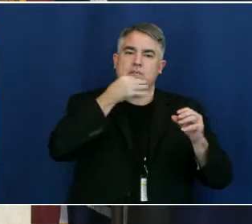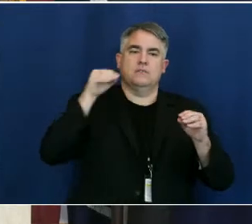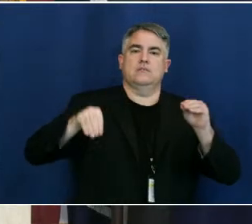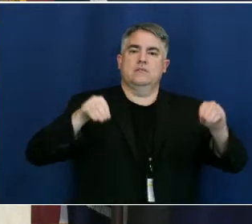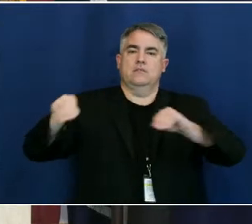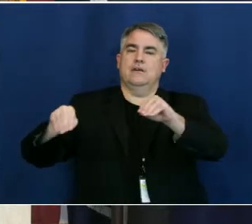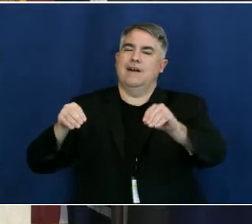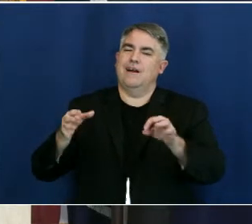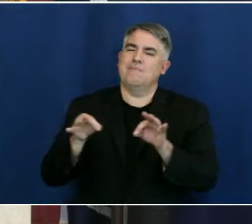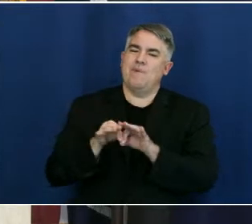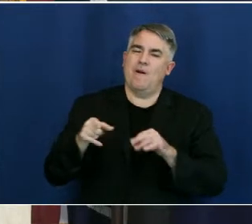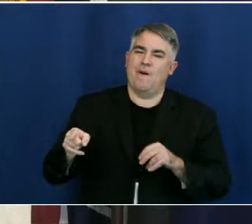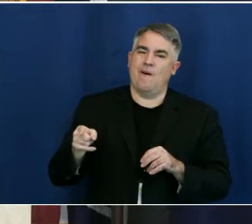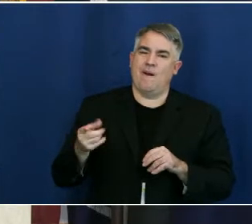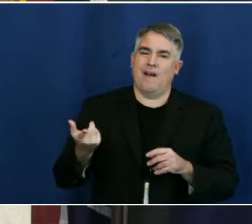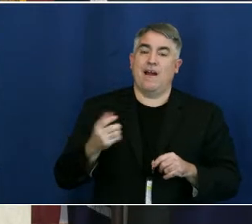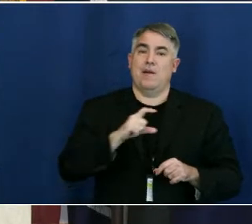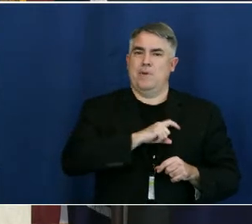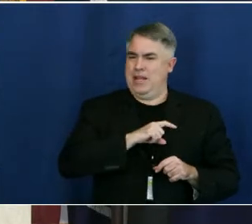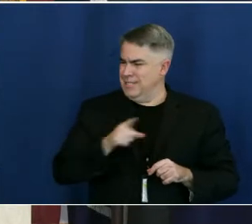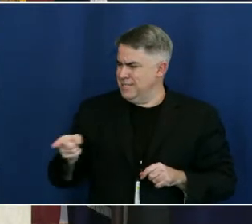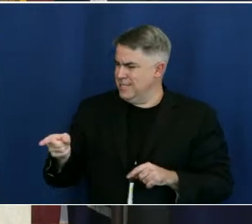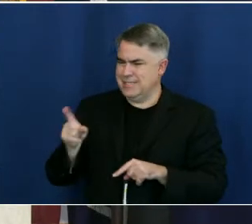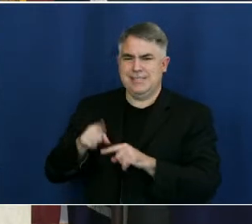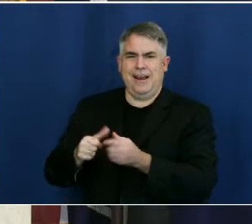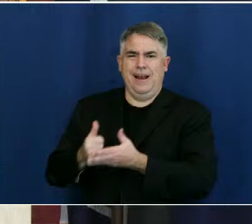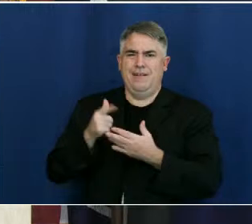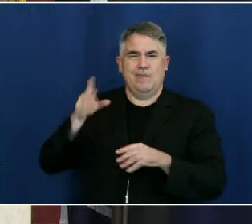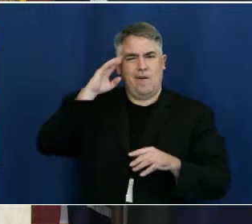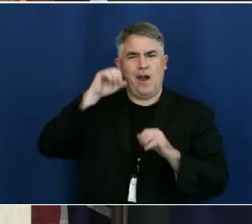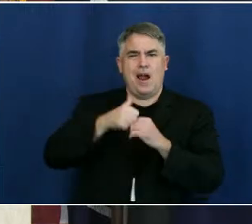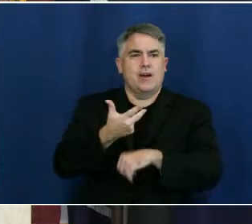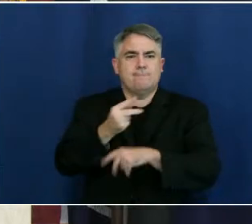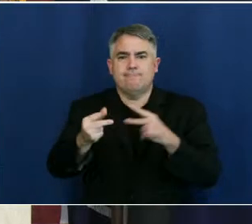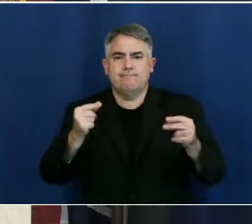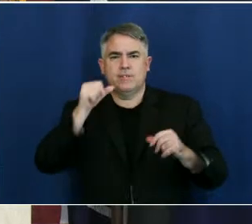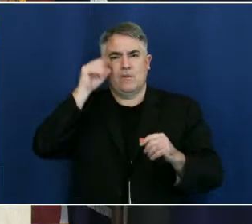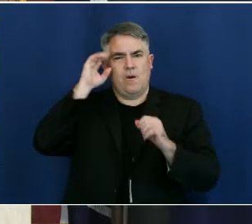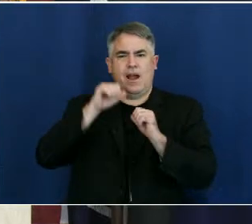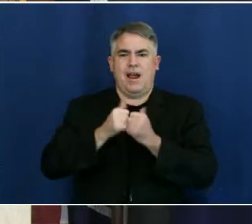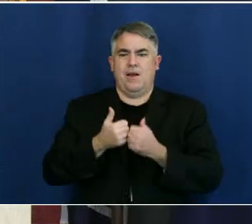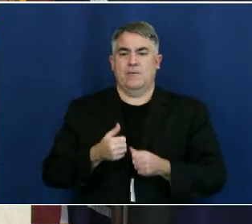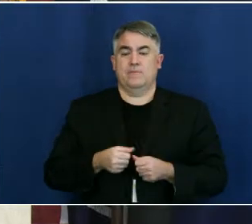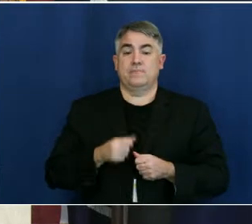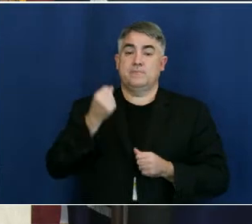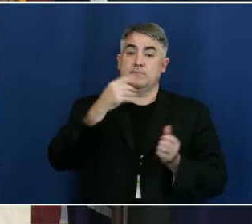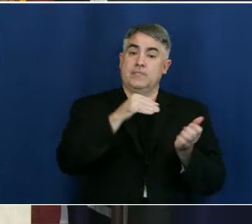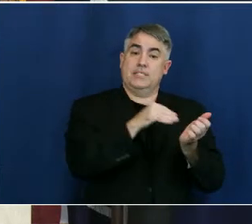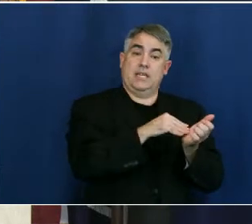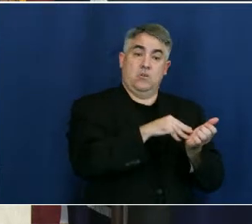the vaccine to become a vaccinator. After that, then we went to seniors. Our seniors represent 90% of our